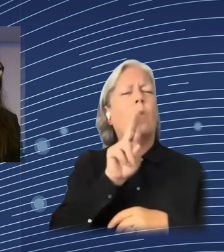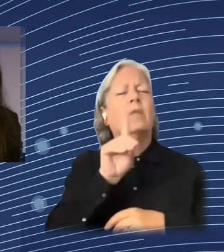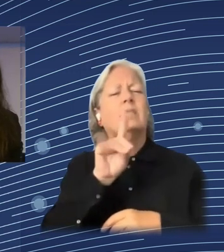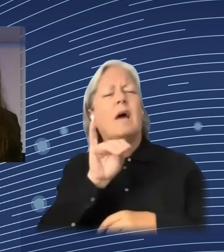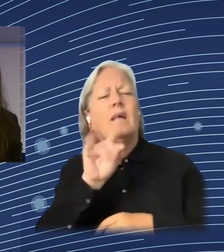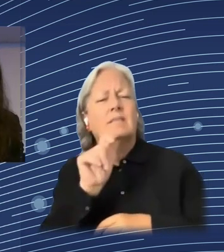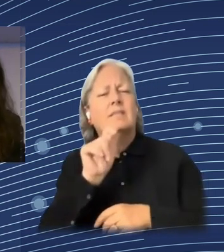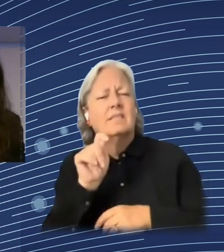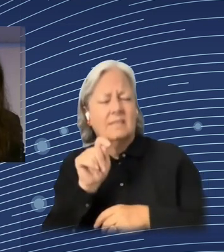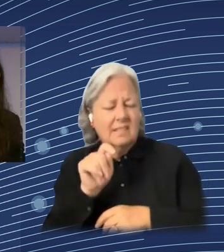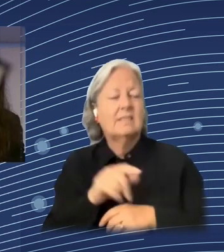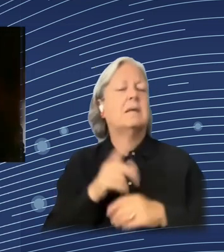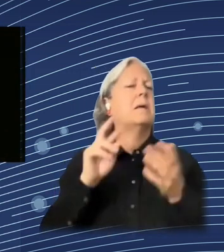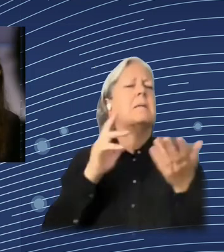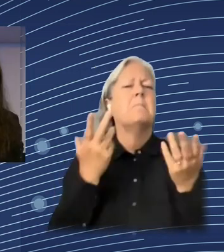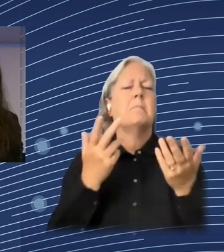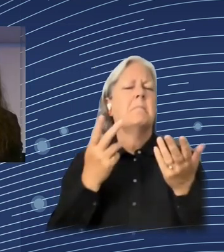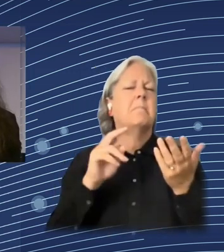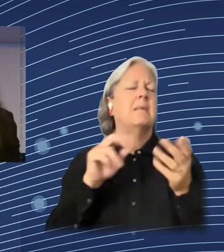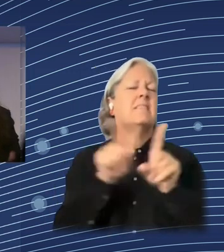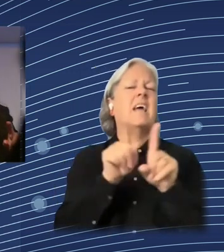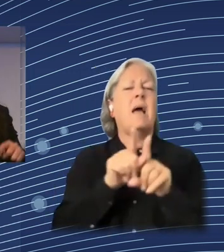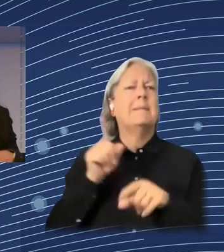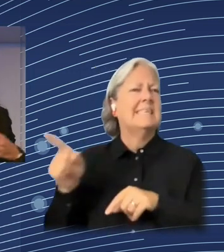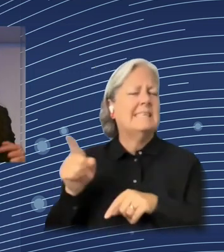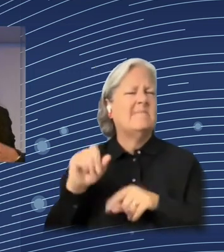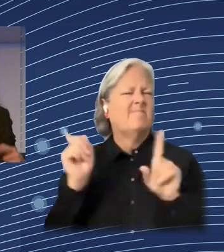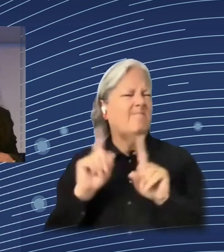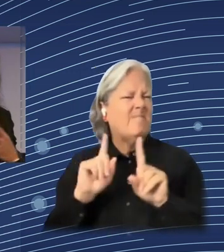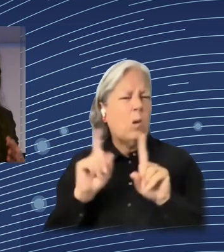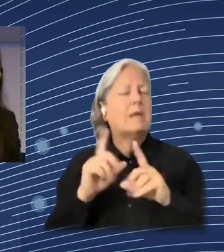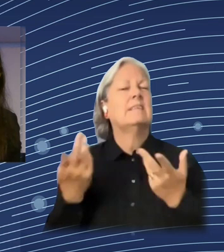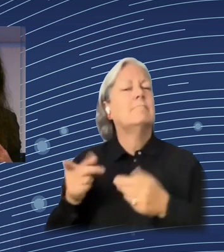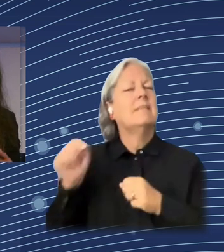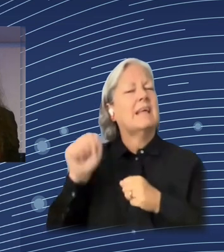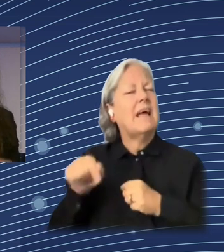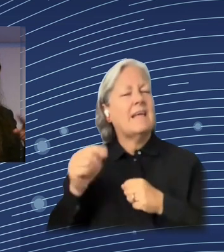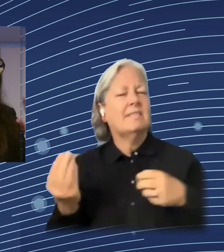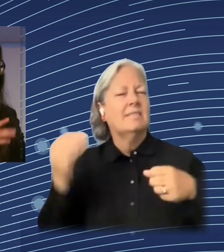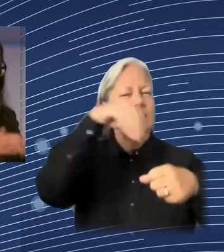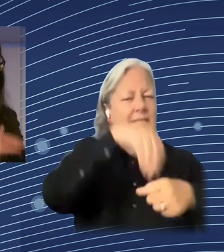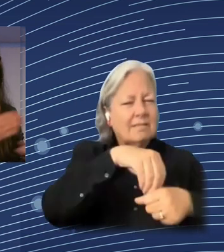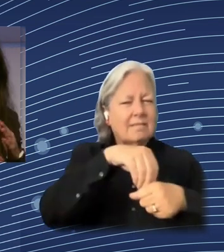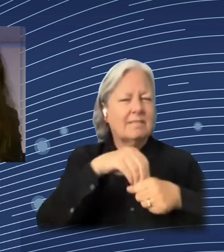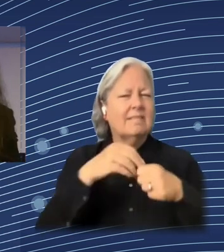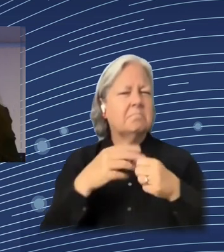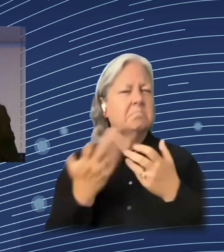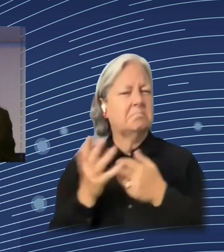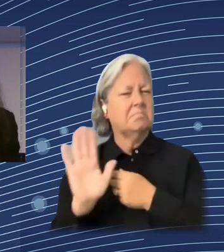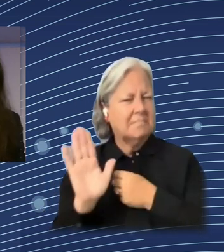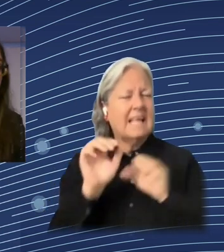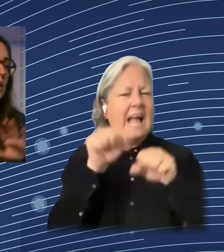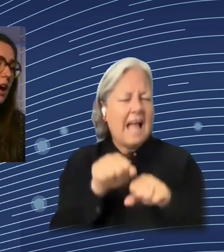administration doesn't release any information regarding the system. So we do like through different methodologies related to reverse